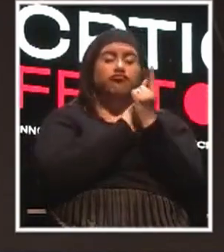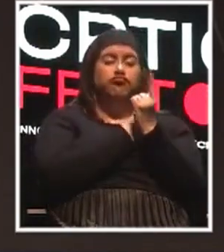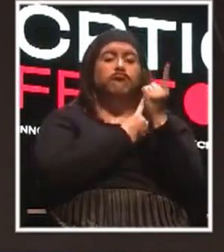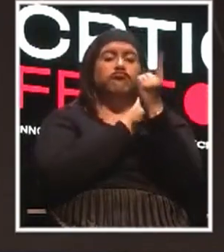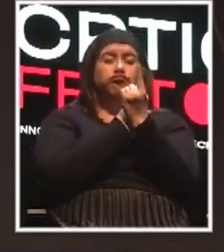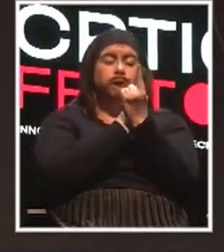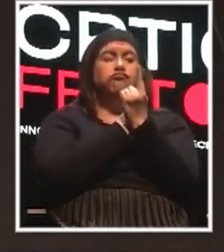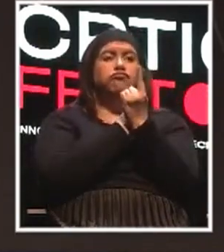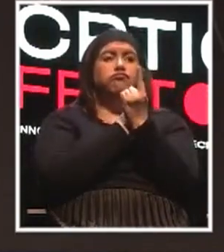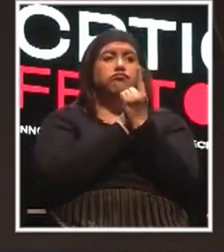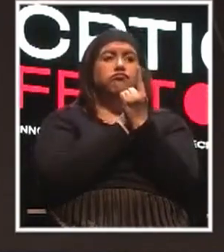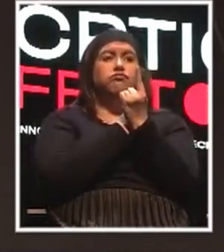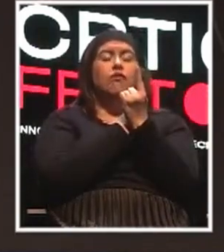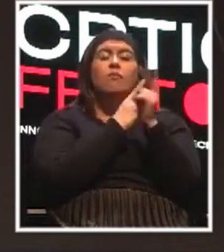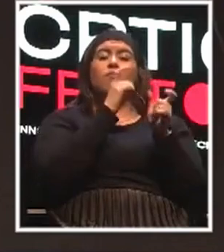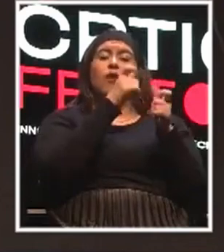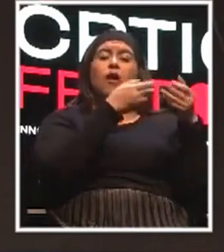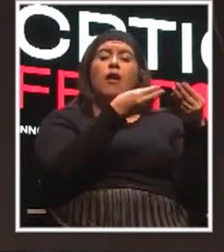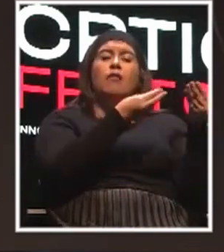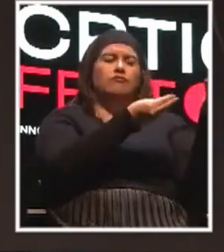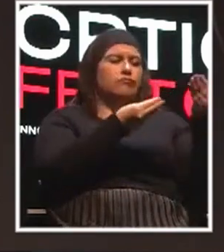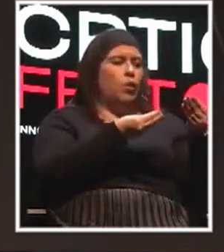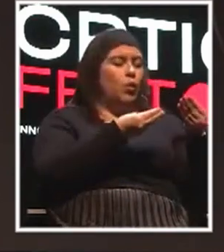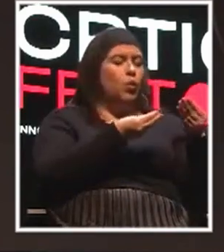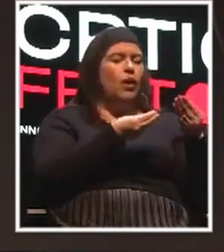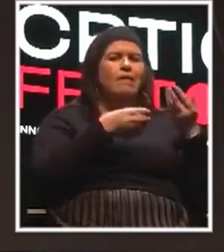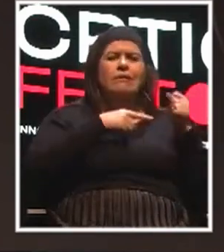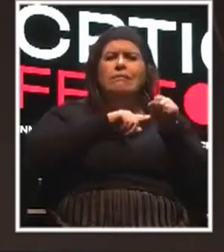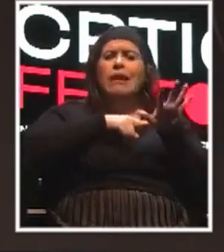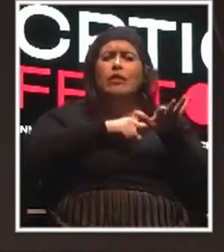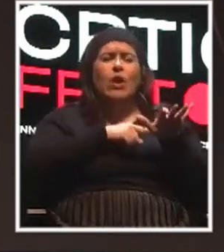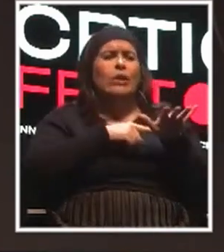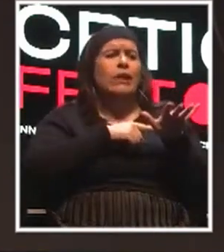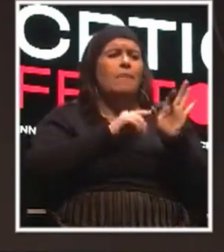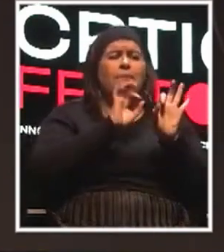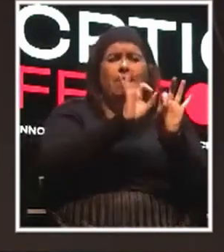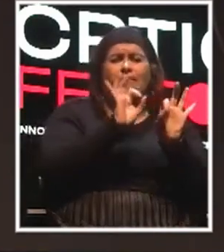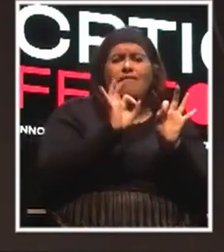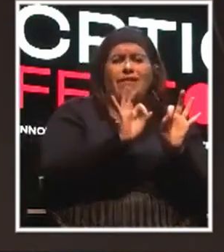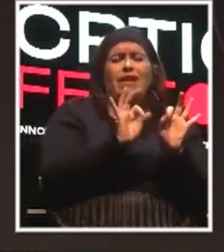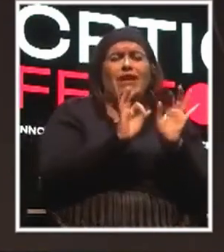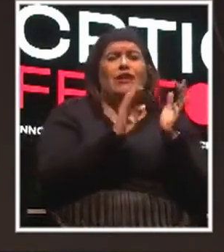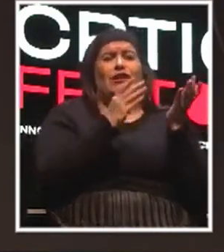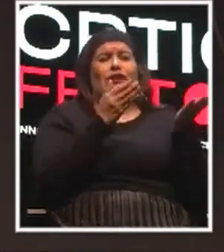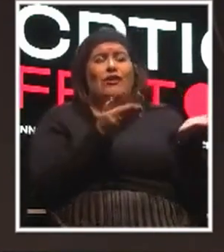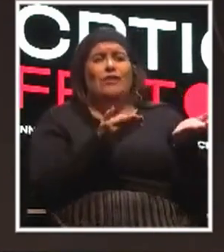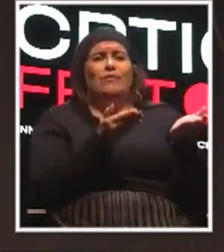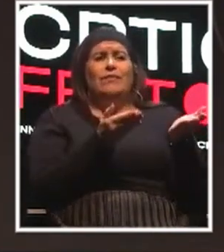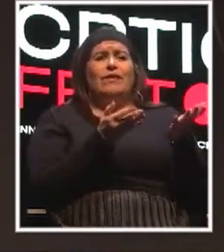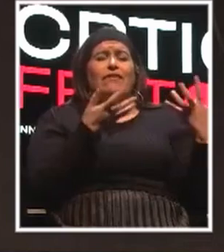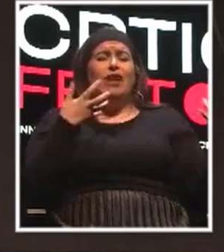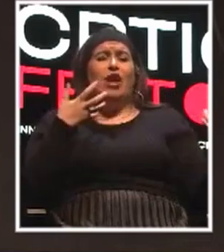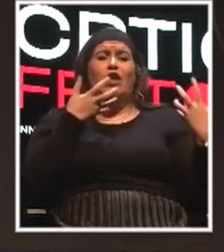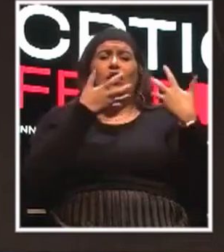vendors who had cool technology that allowed people to do mashups and custom mashups of content from the shows